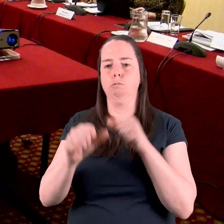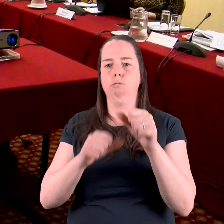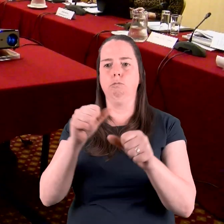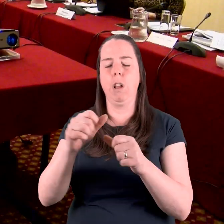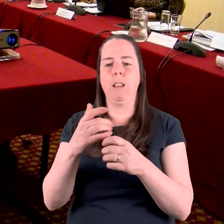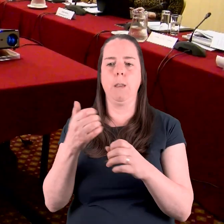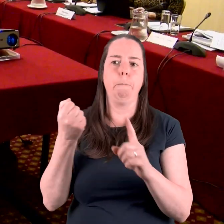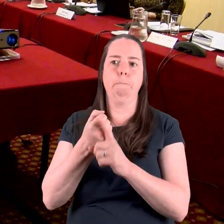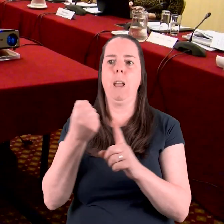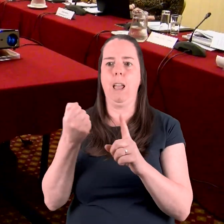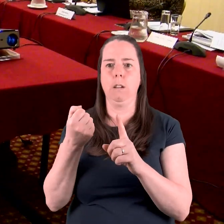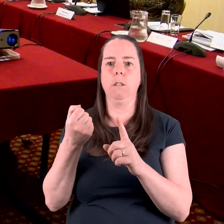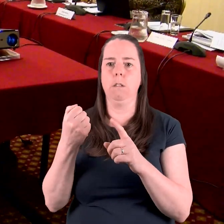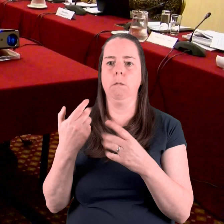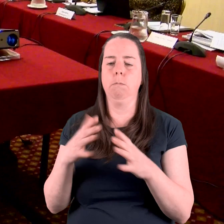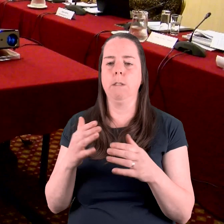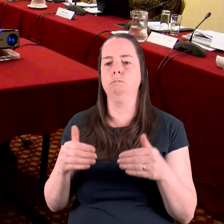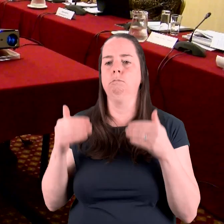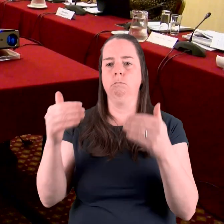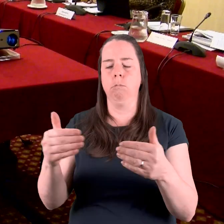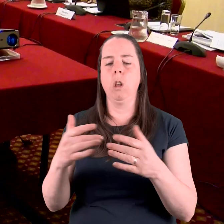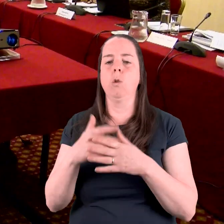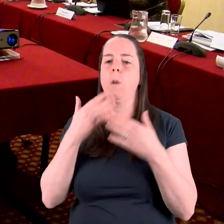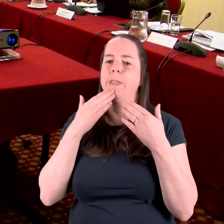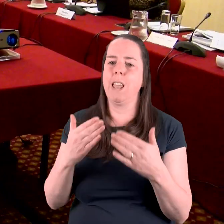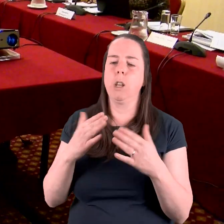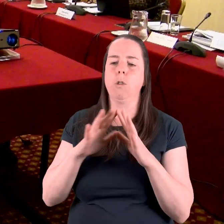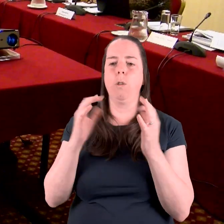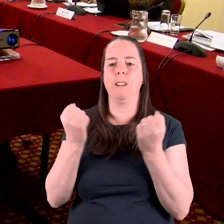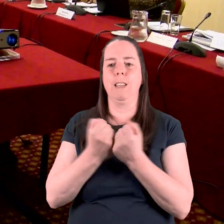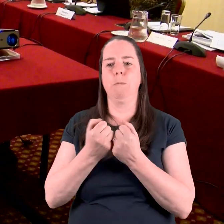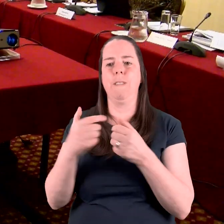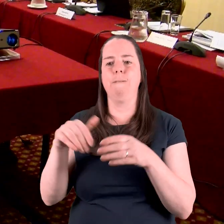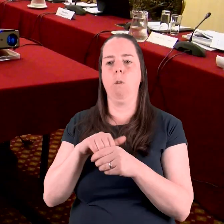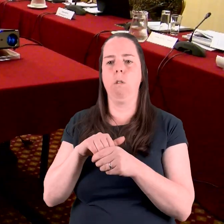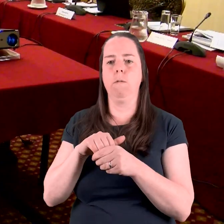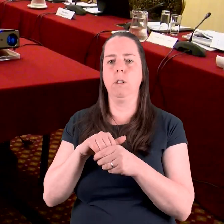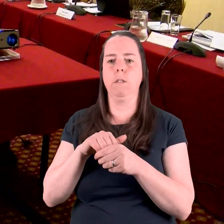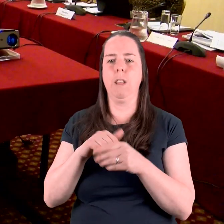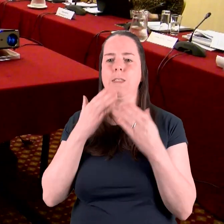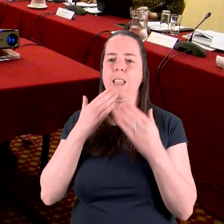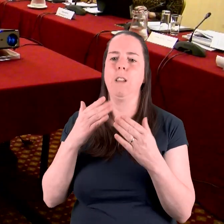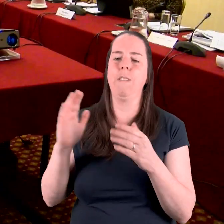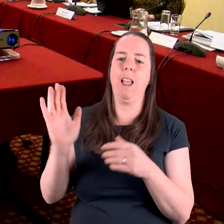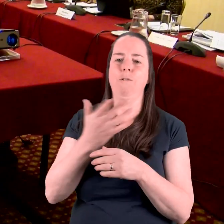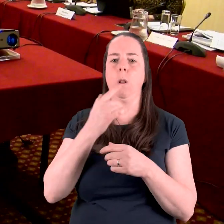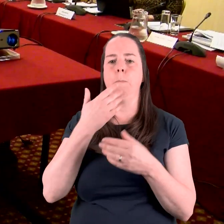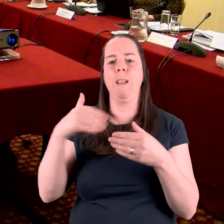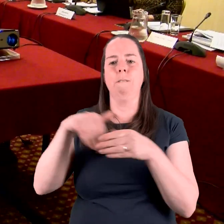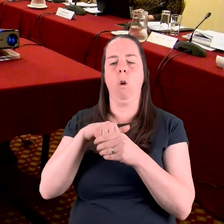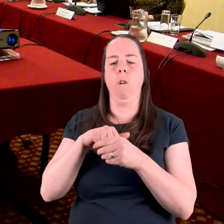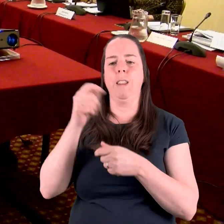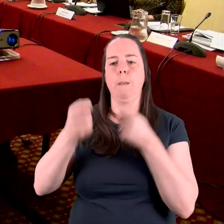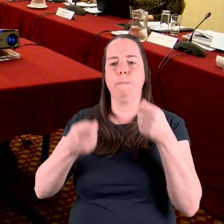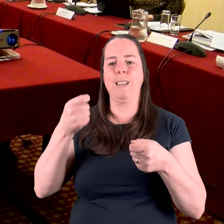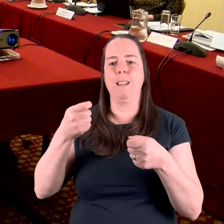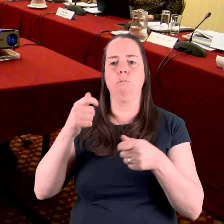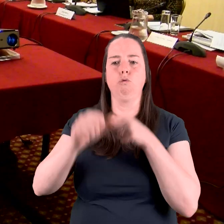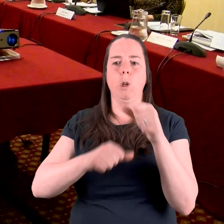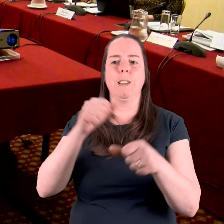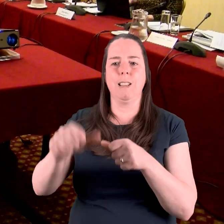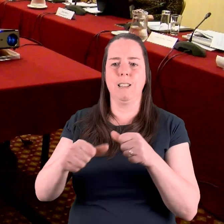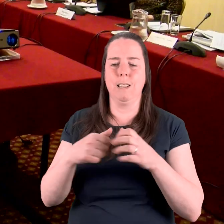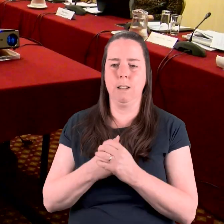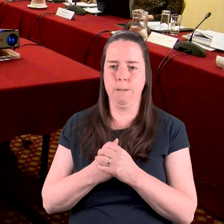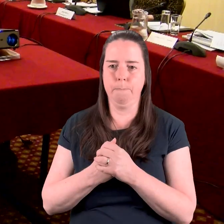seeing the update on these programmes and the impact that they have had going forward. So thank you very much to the teams involved, and thank you very much for everyone